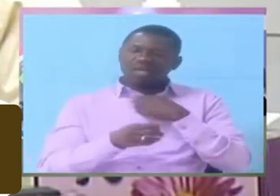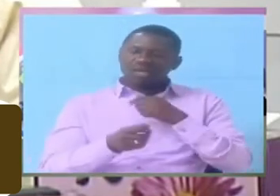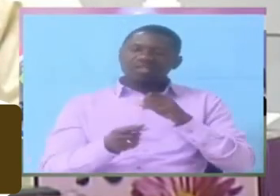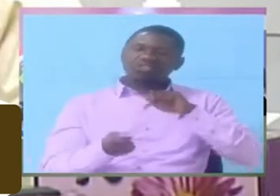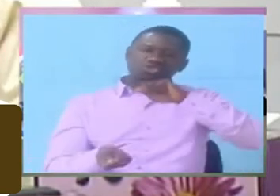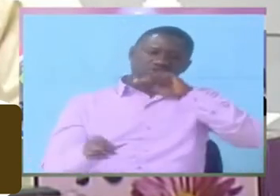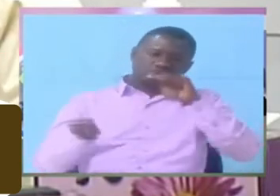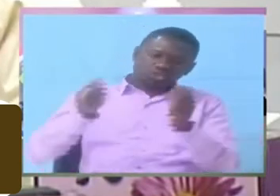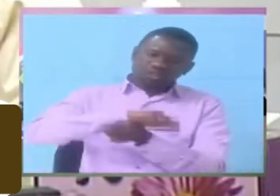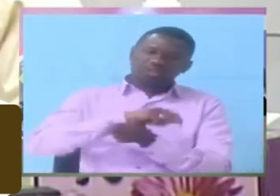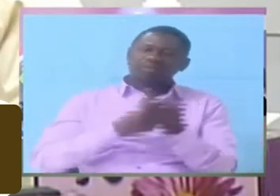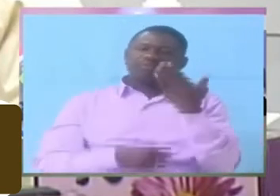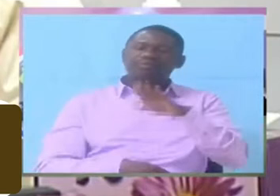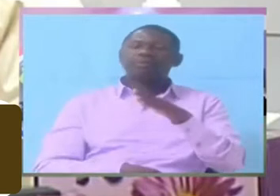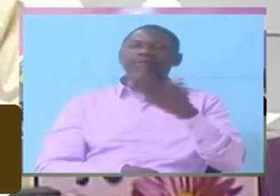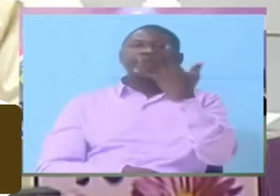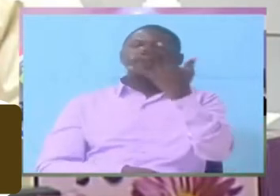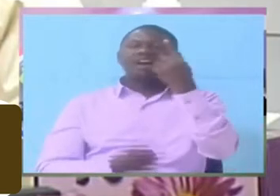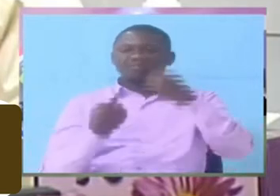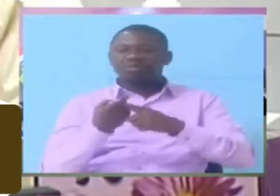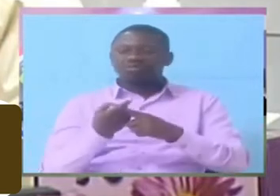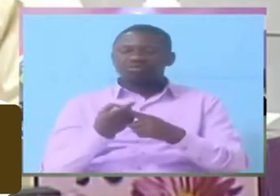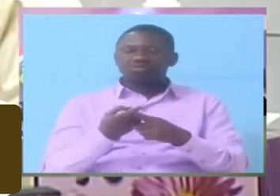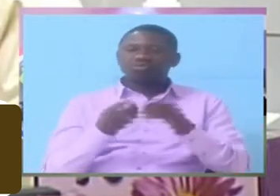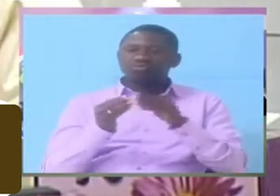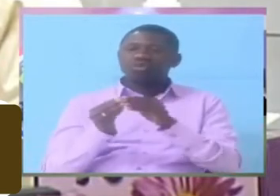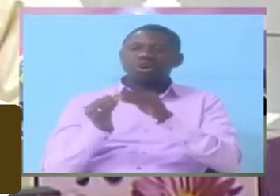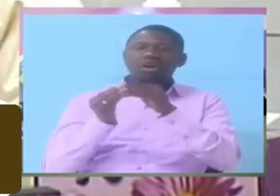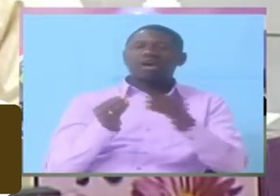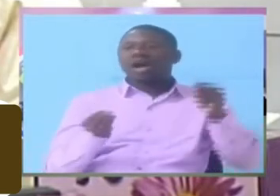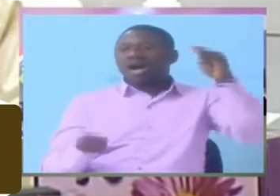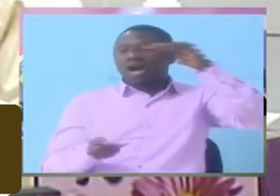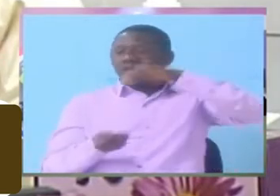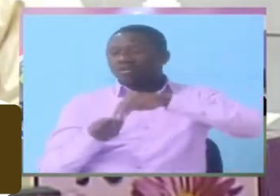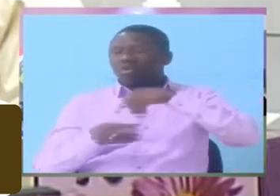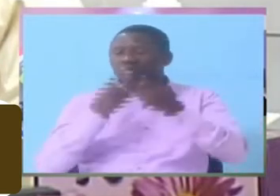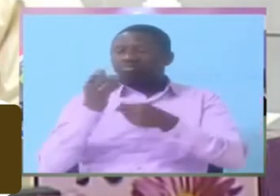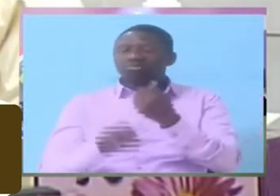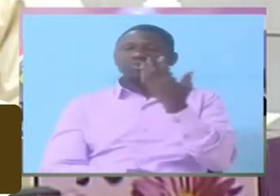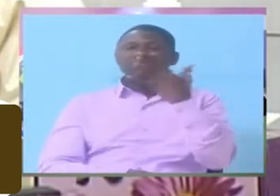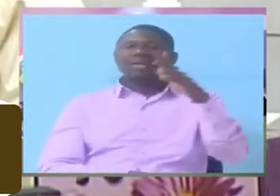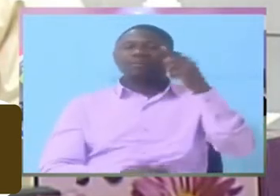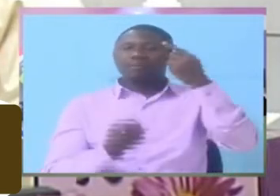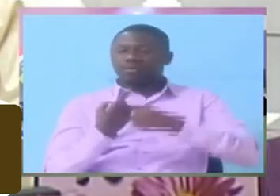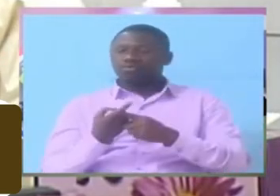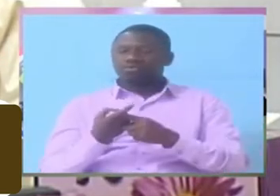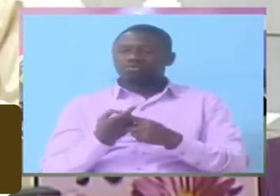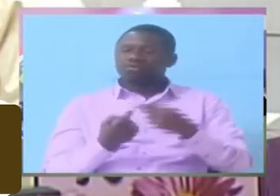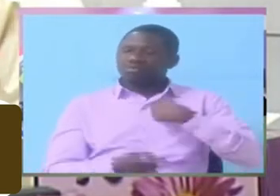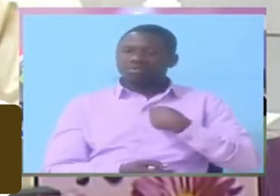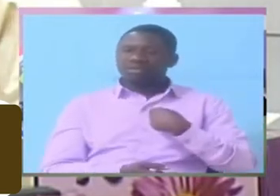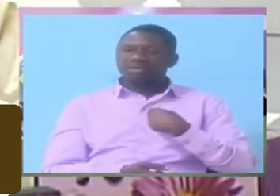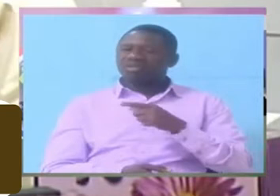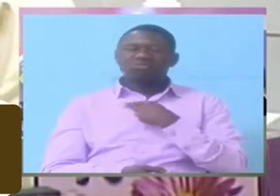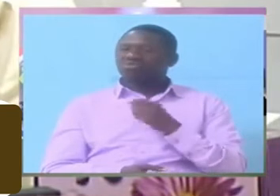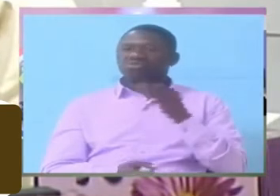nyi ngafalinde kabo karilulu kata han for karitang. So to me it is very unfair at that time. Atu otembo ntefe ngaje